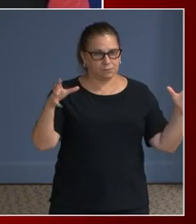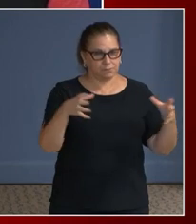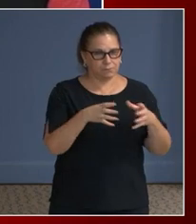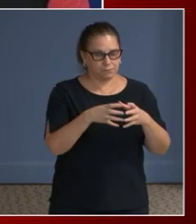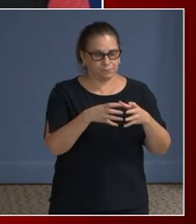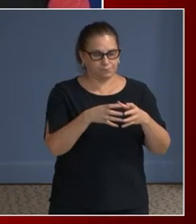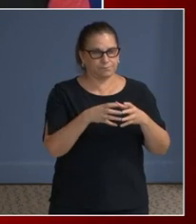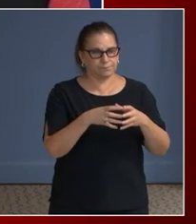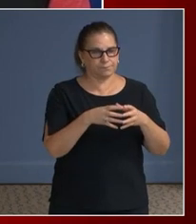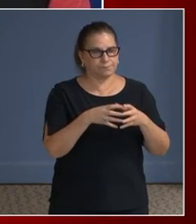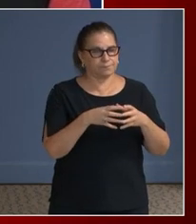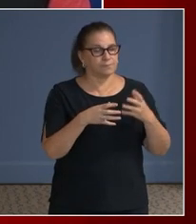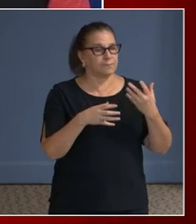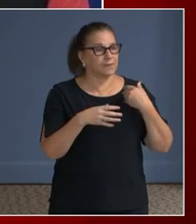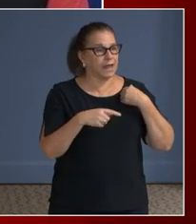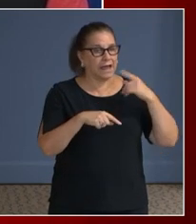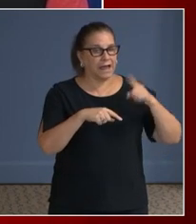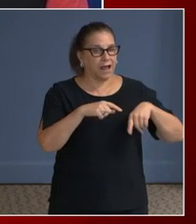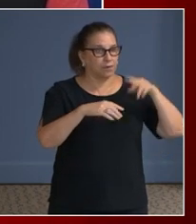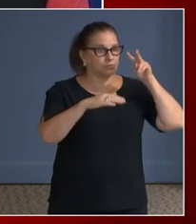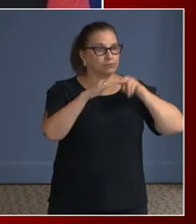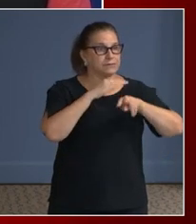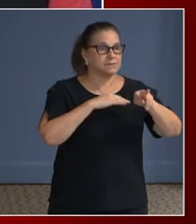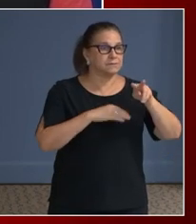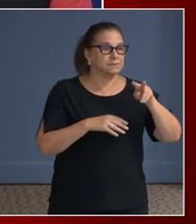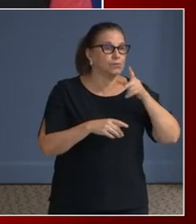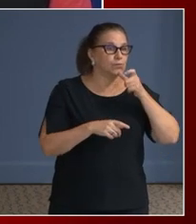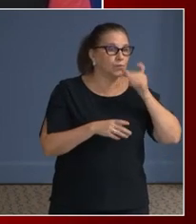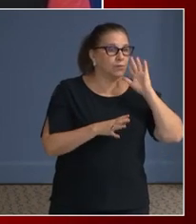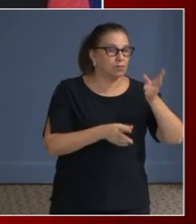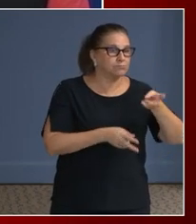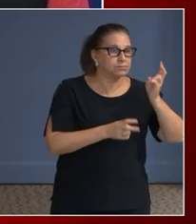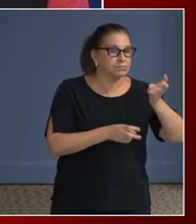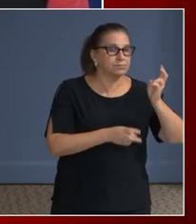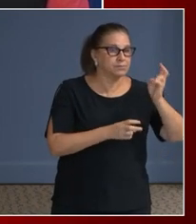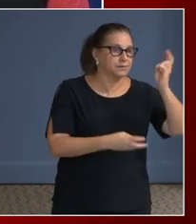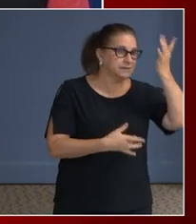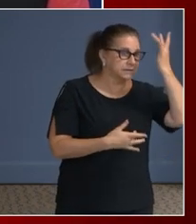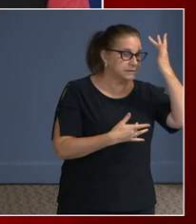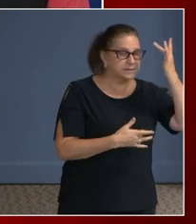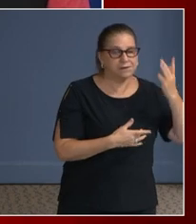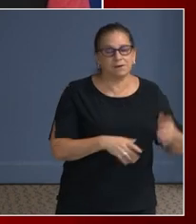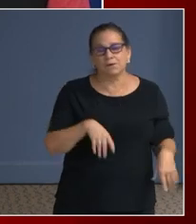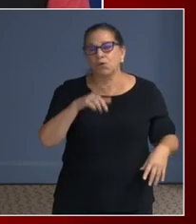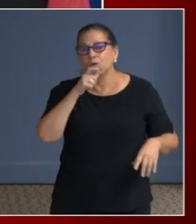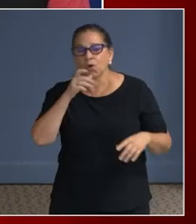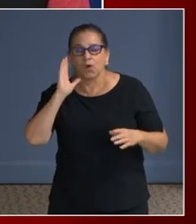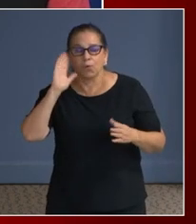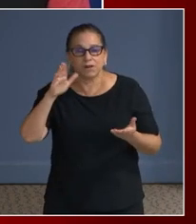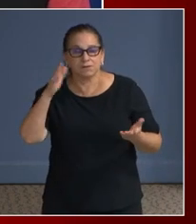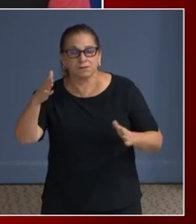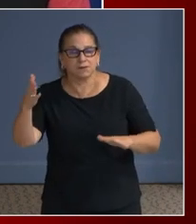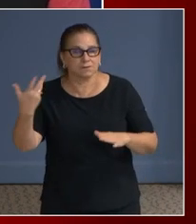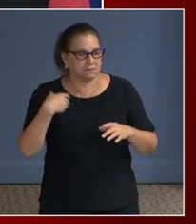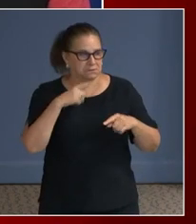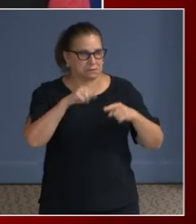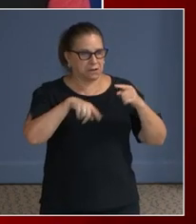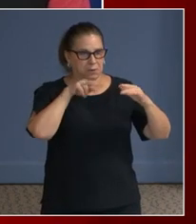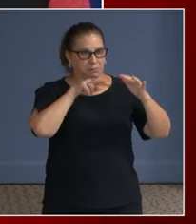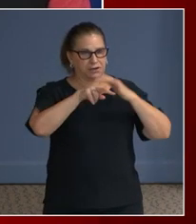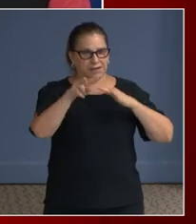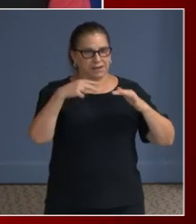gets sick, who will die. So we don't want to base our recommendations to the mayor in terms of